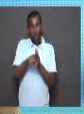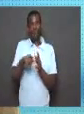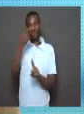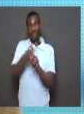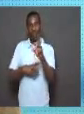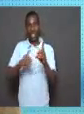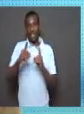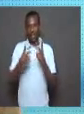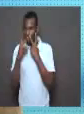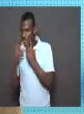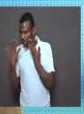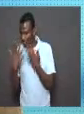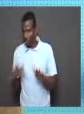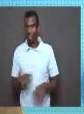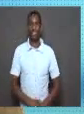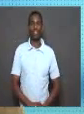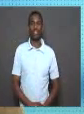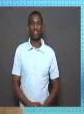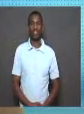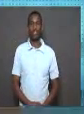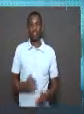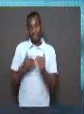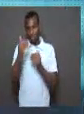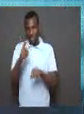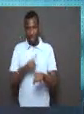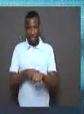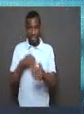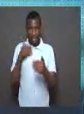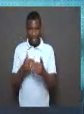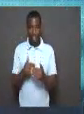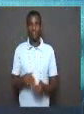second law of thermodynamics.